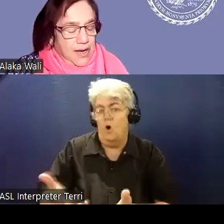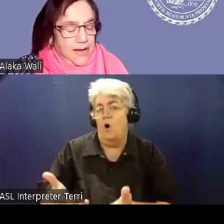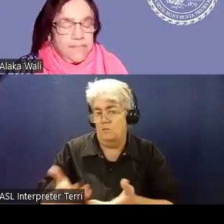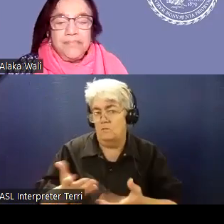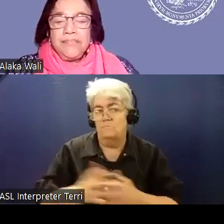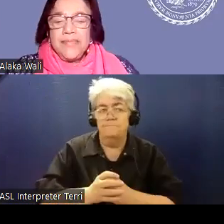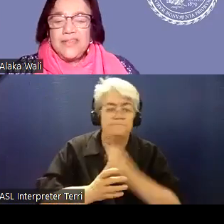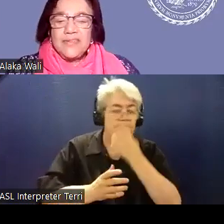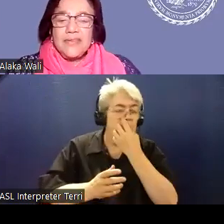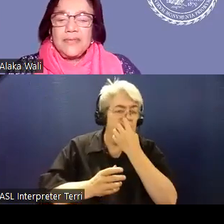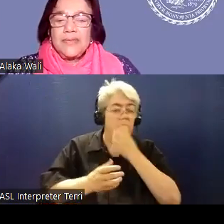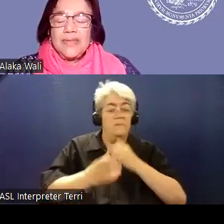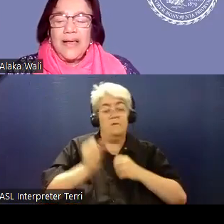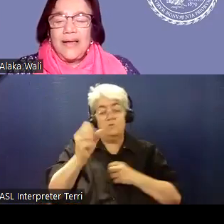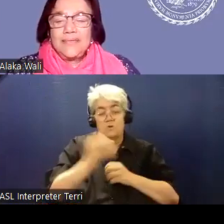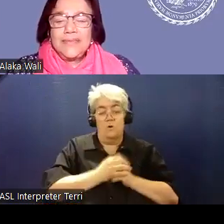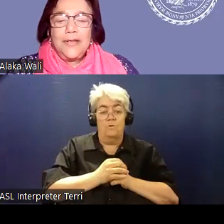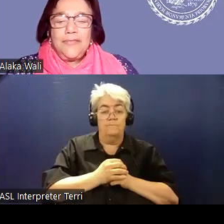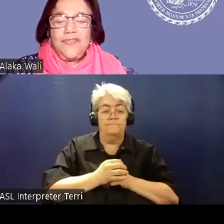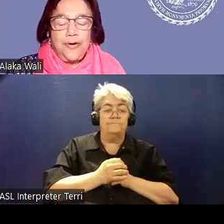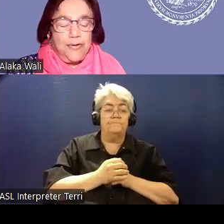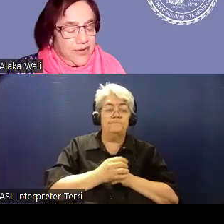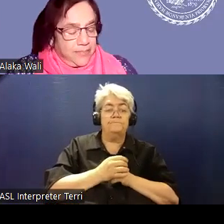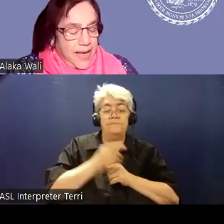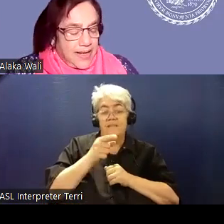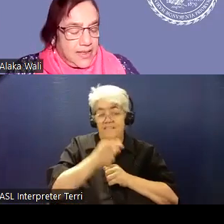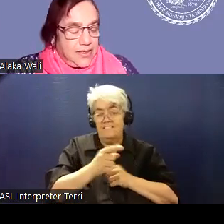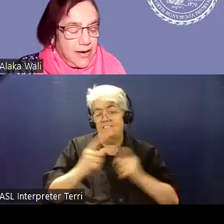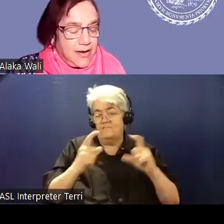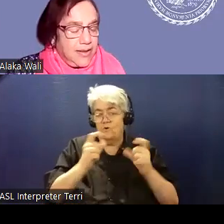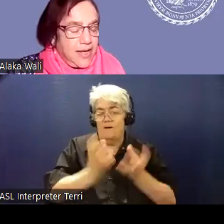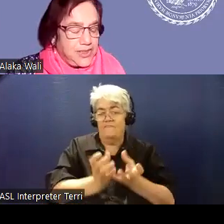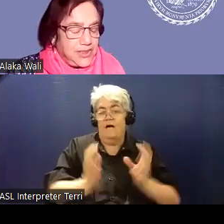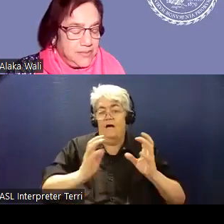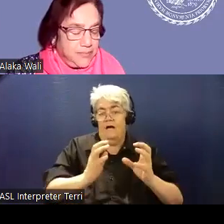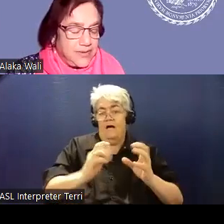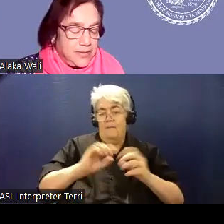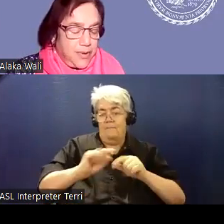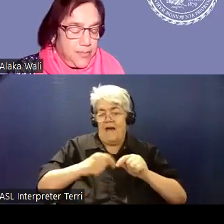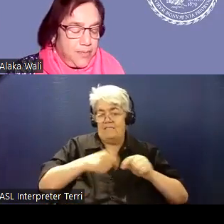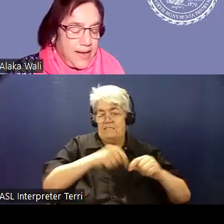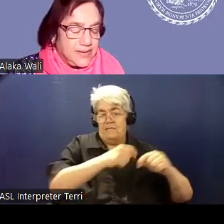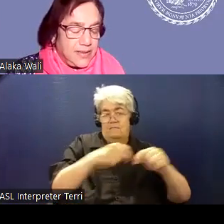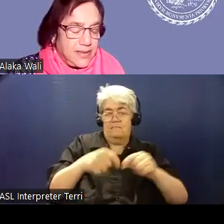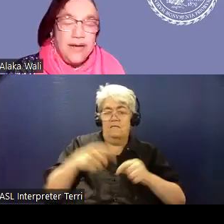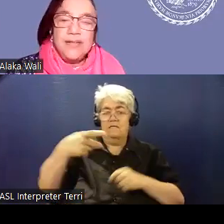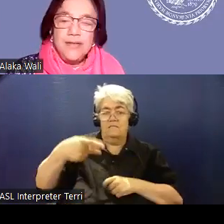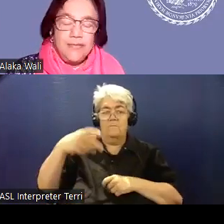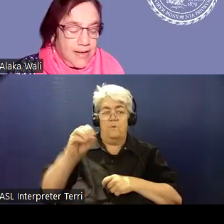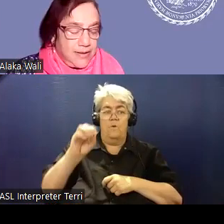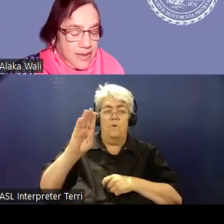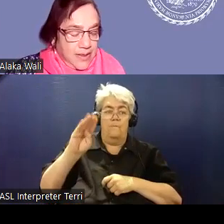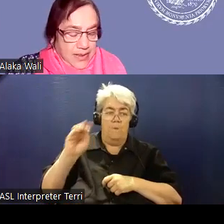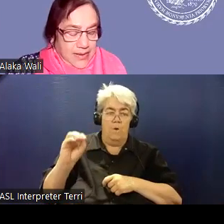So this is a little photo of a basket in our collection. It's a pomo basket